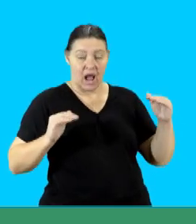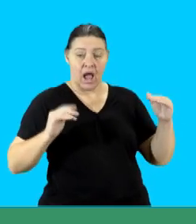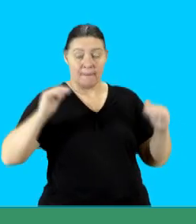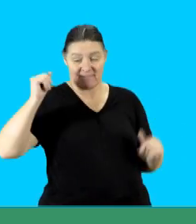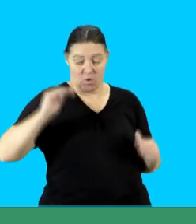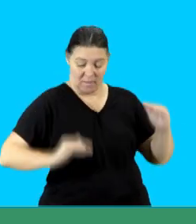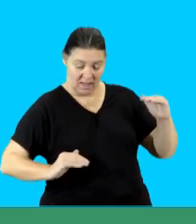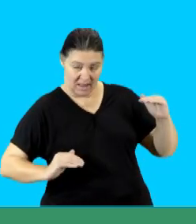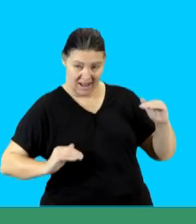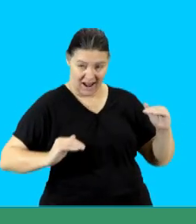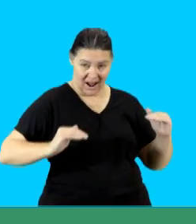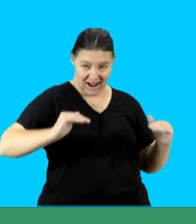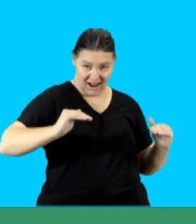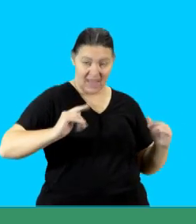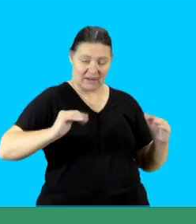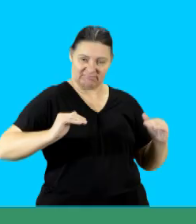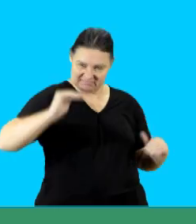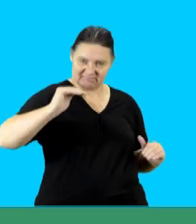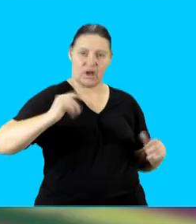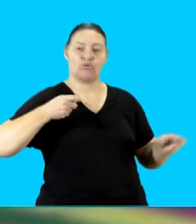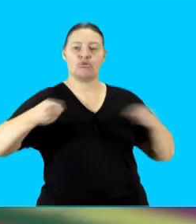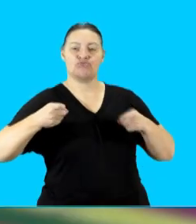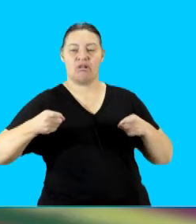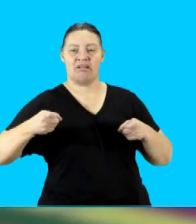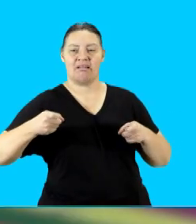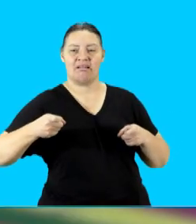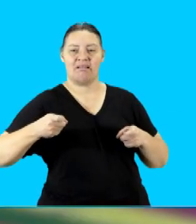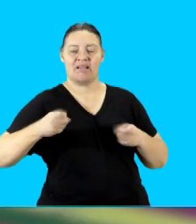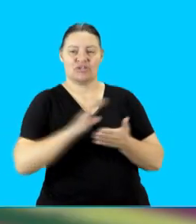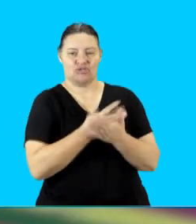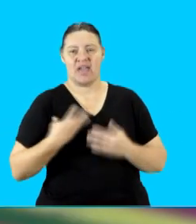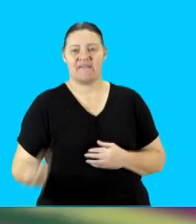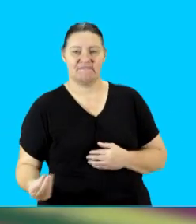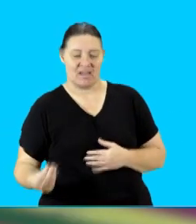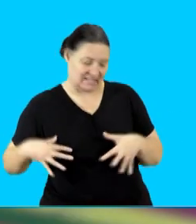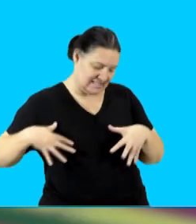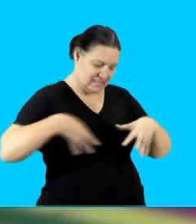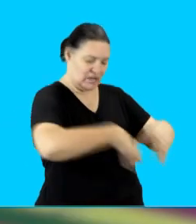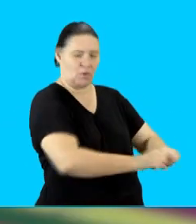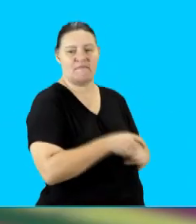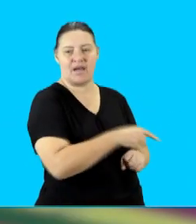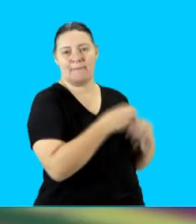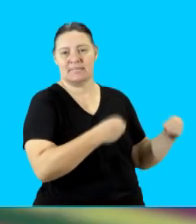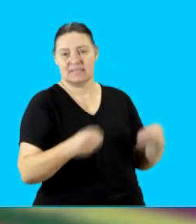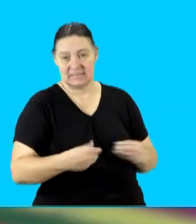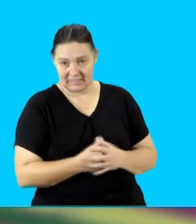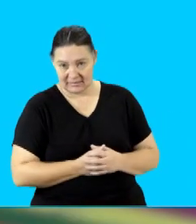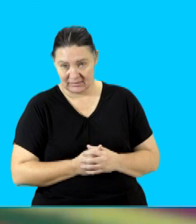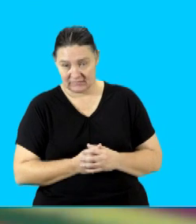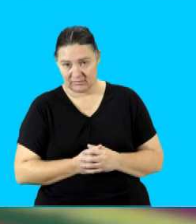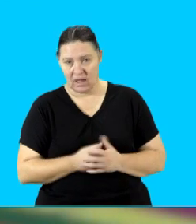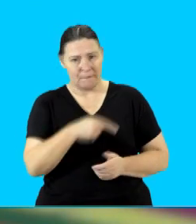business has controlling interest. Even the term takeover, you are taking over